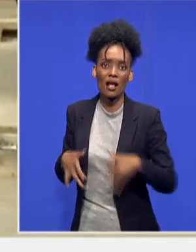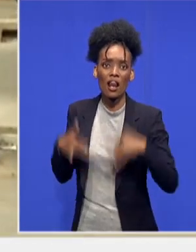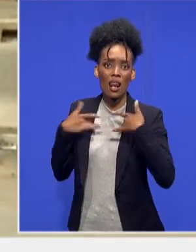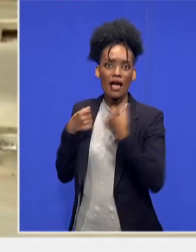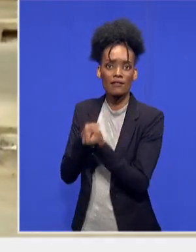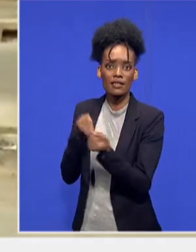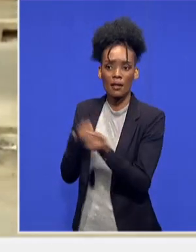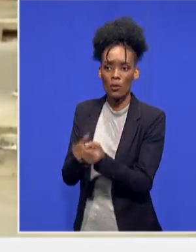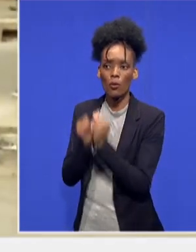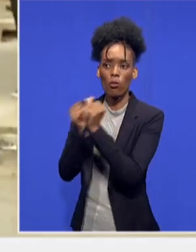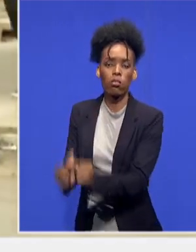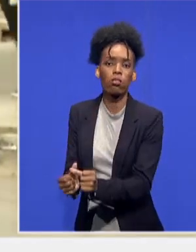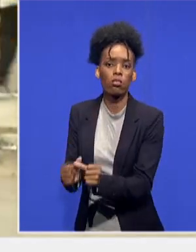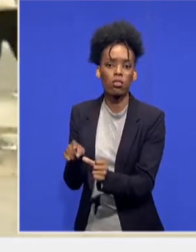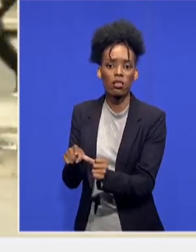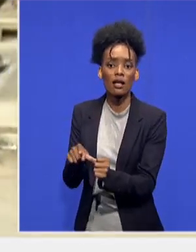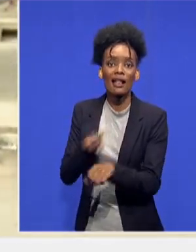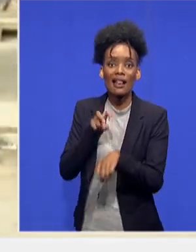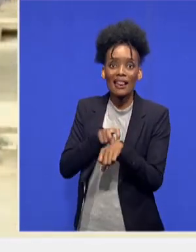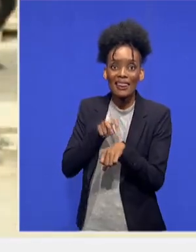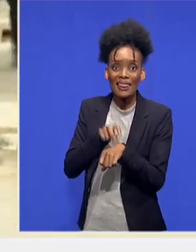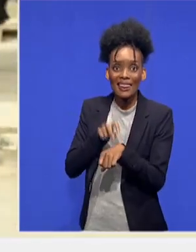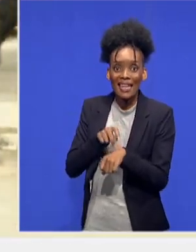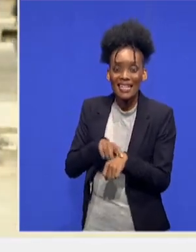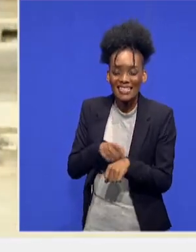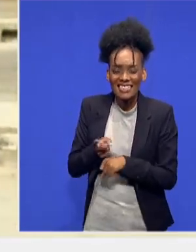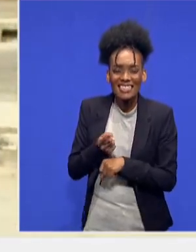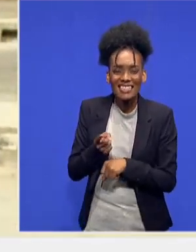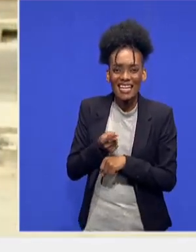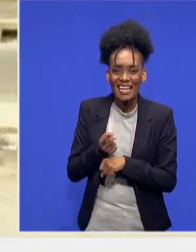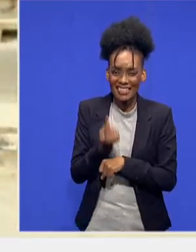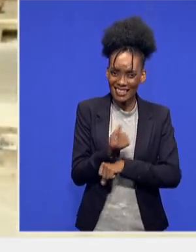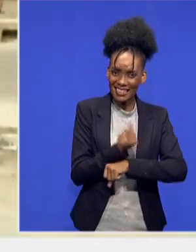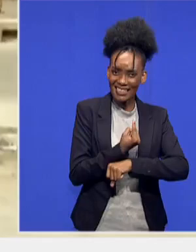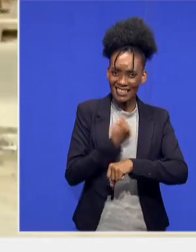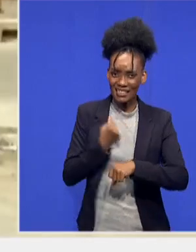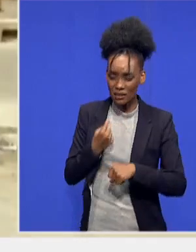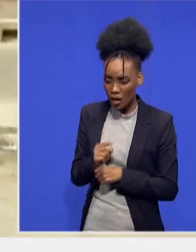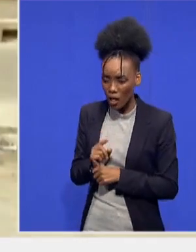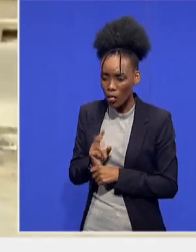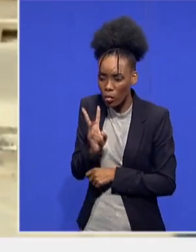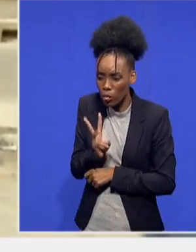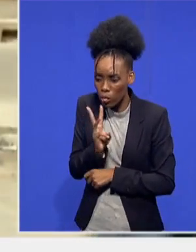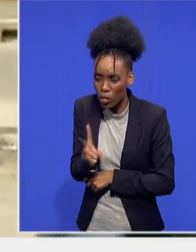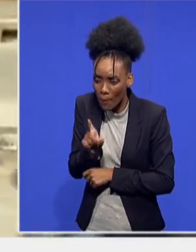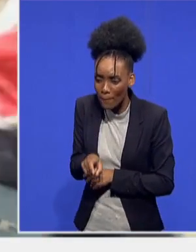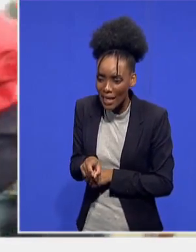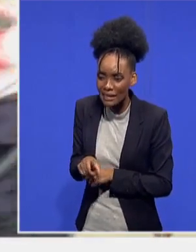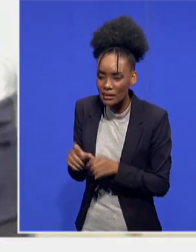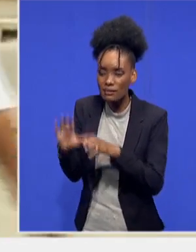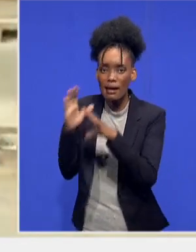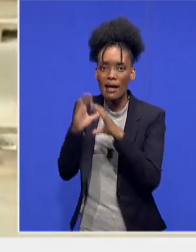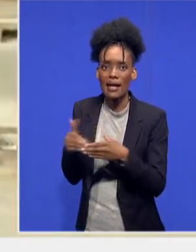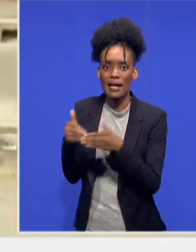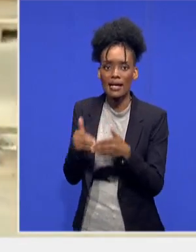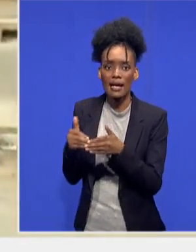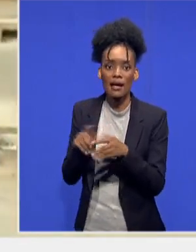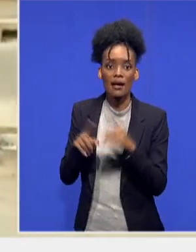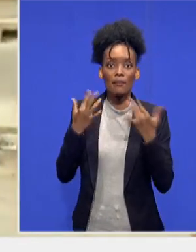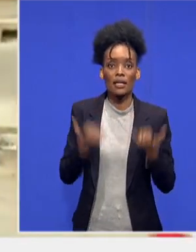Those people, they need attentive care every second. Now doctors have to do that. But they are doing their